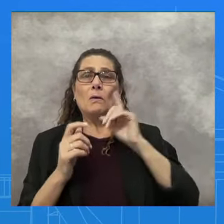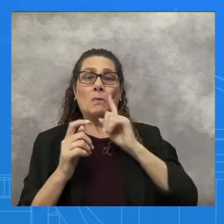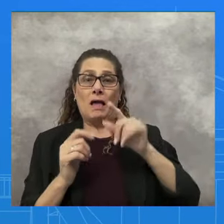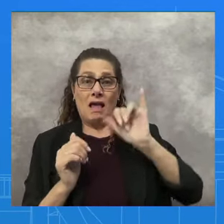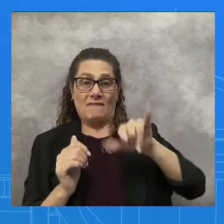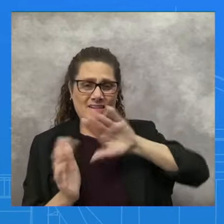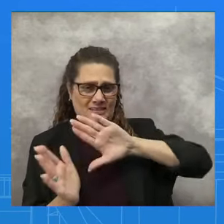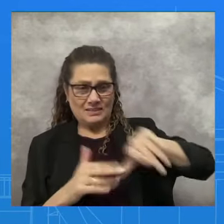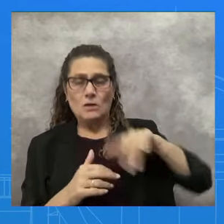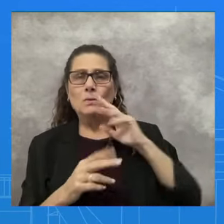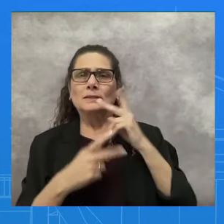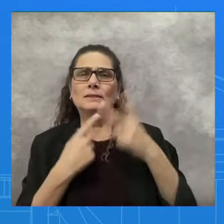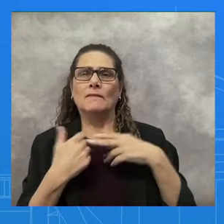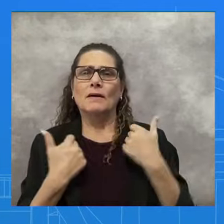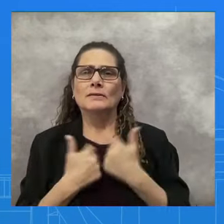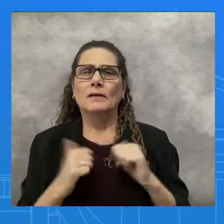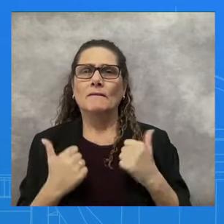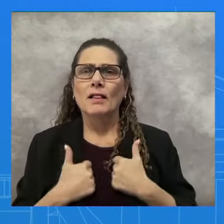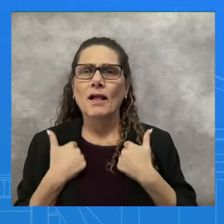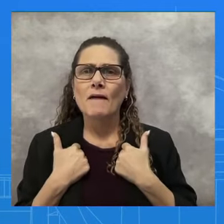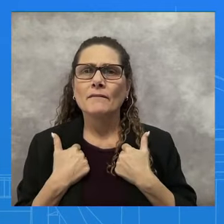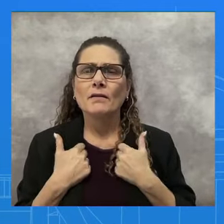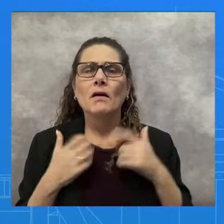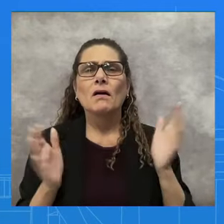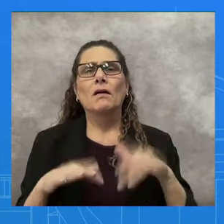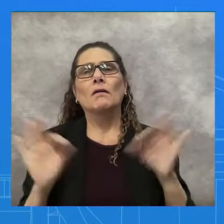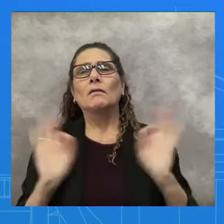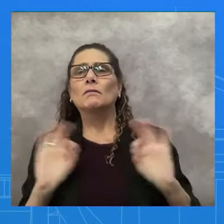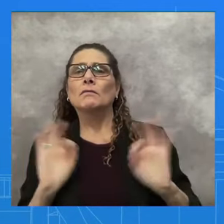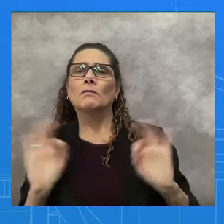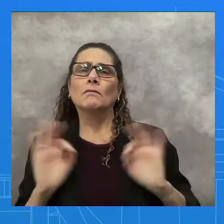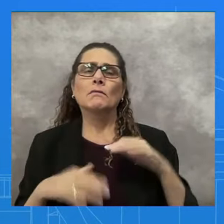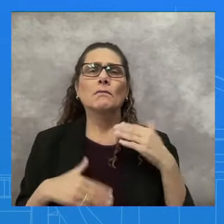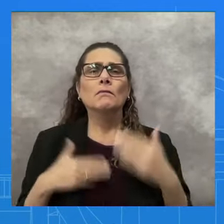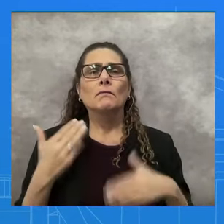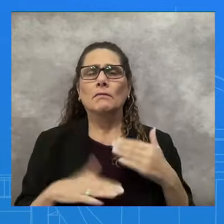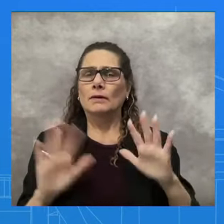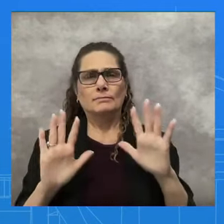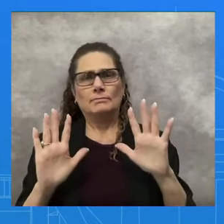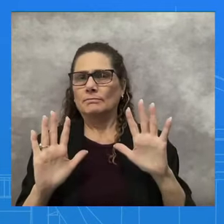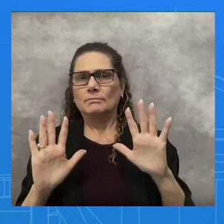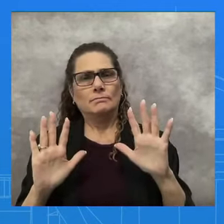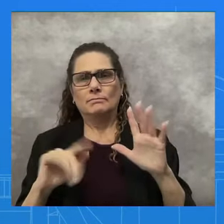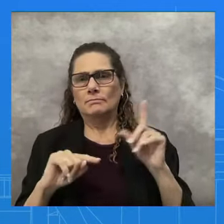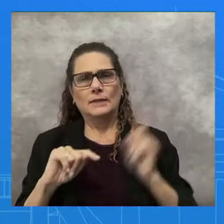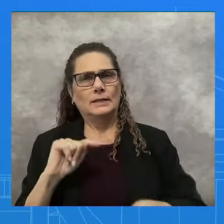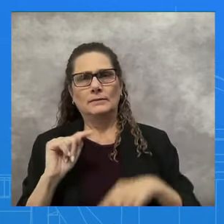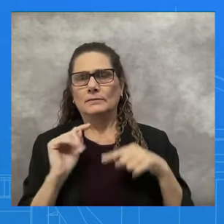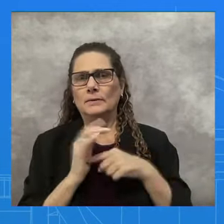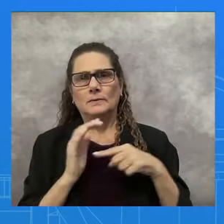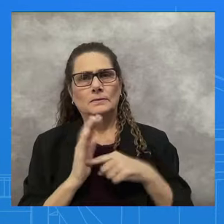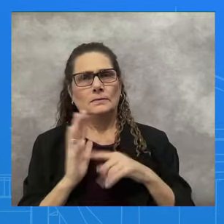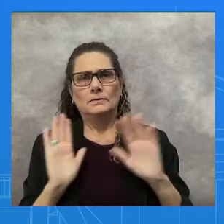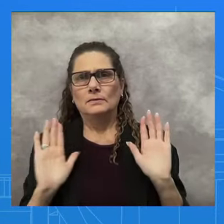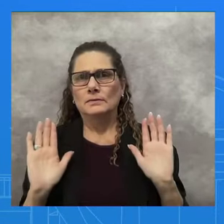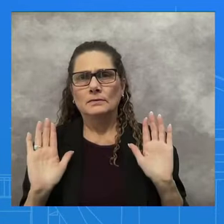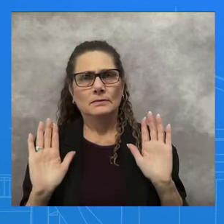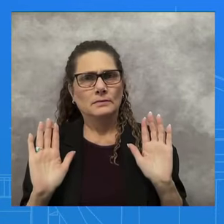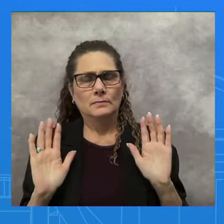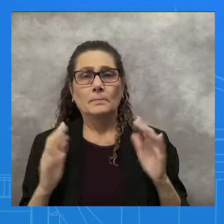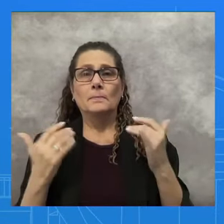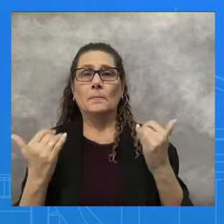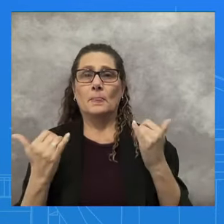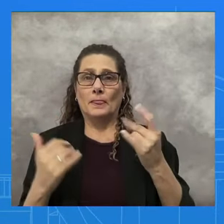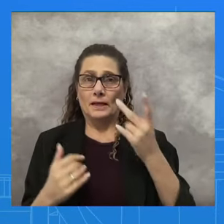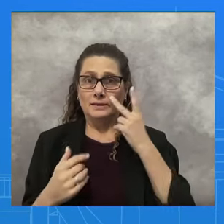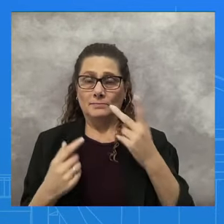wait. Now, on another note, you saw an announcement today. We are excited to announce that